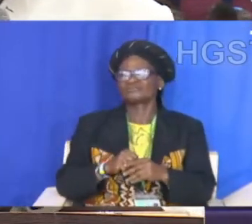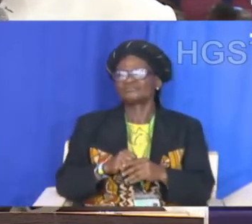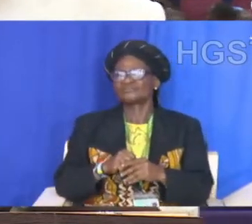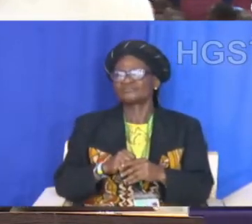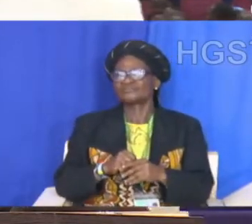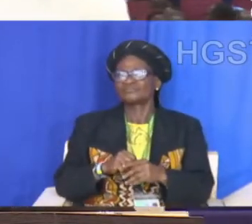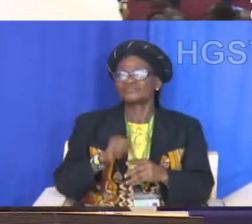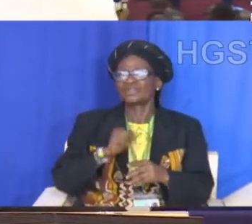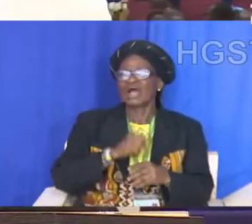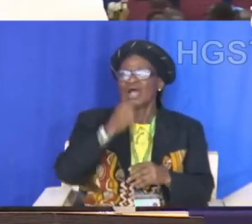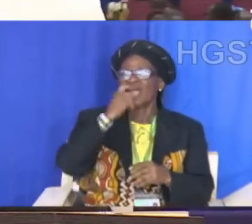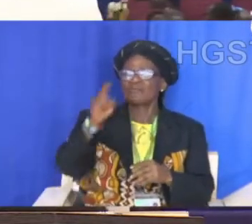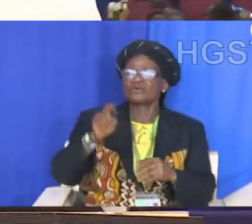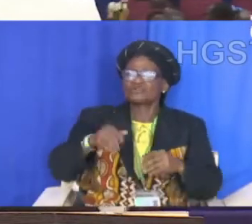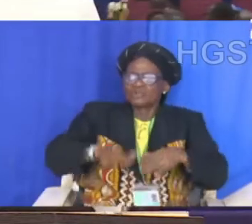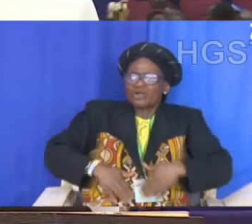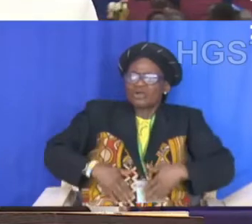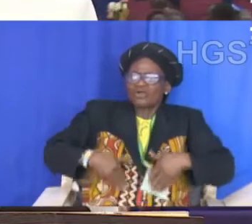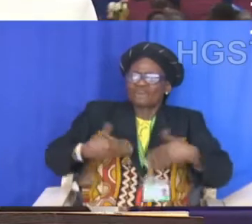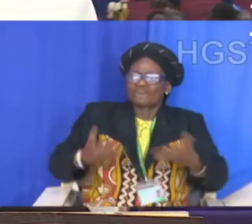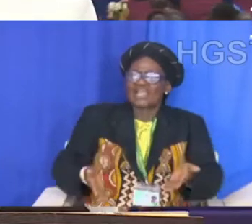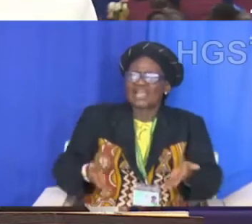I must confess that I was